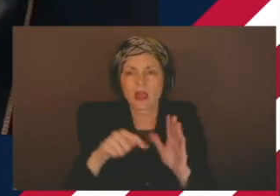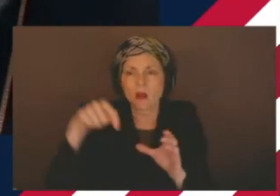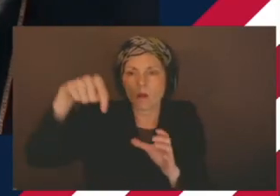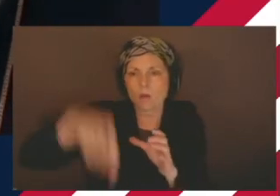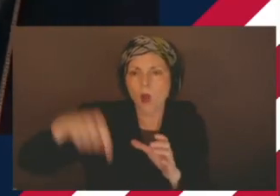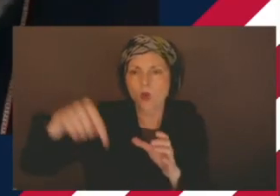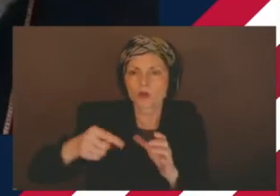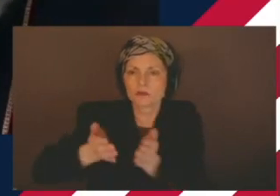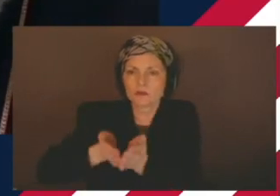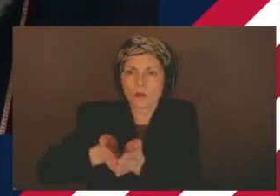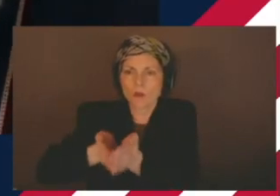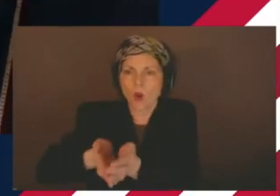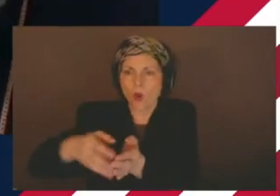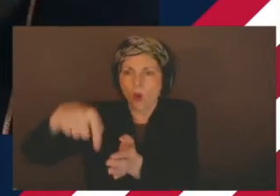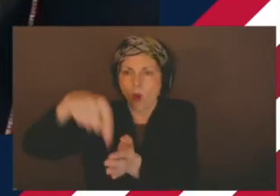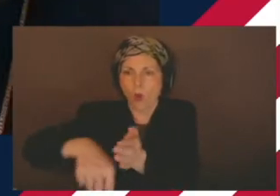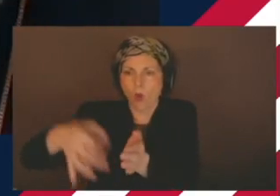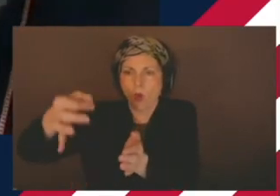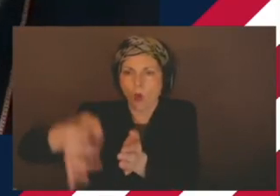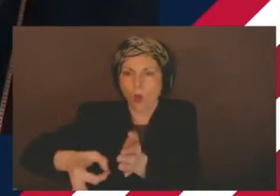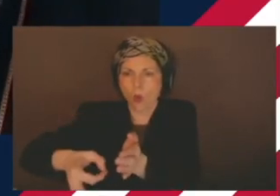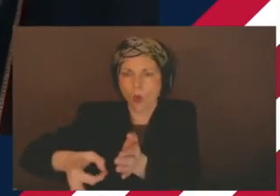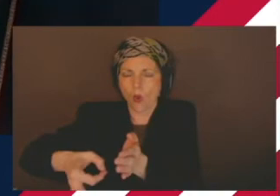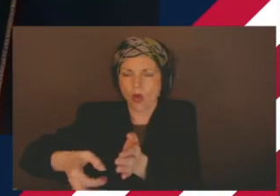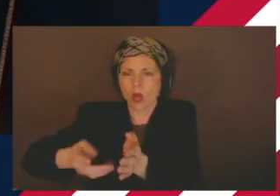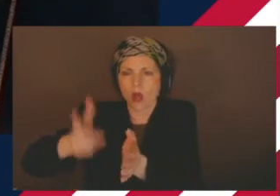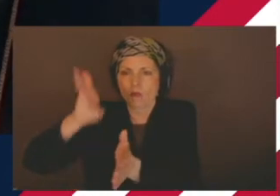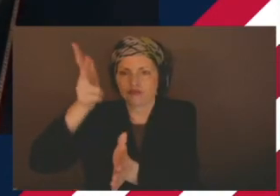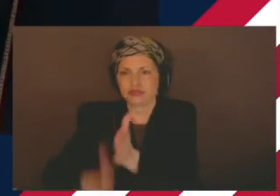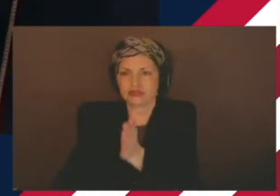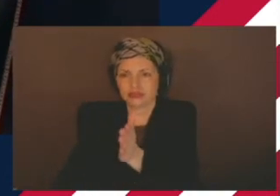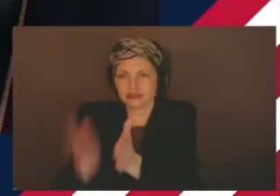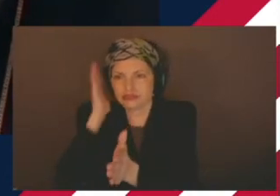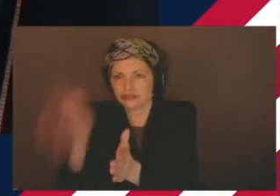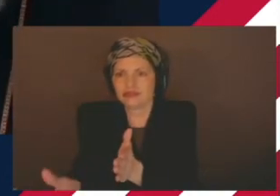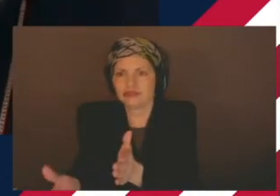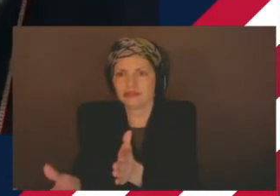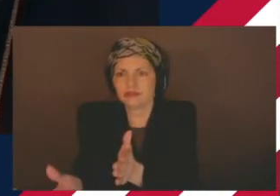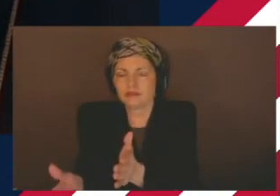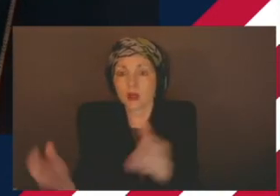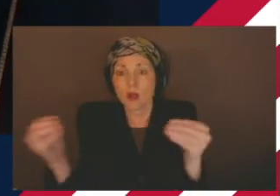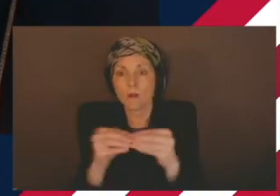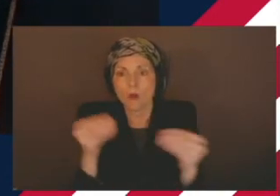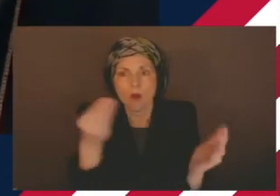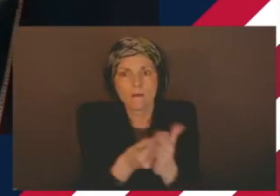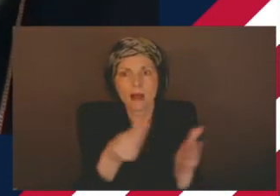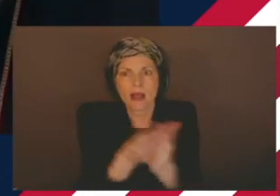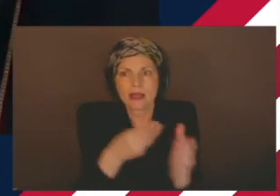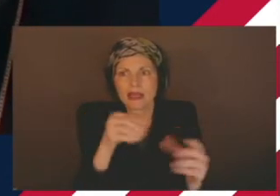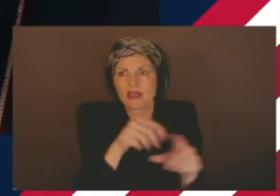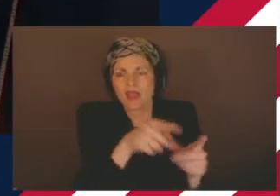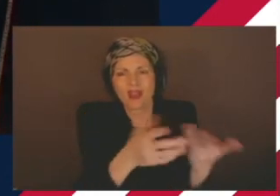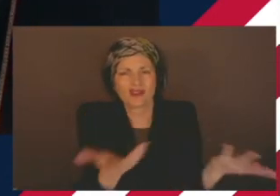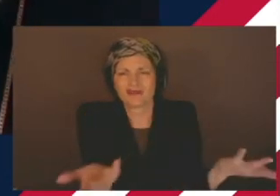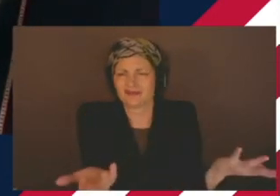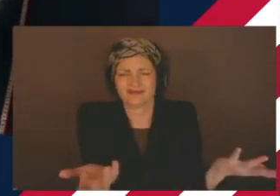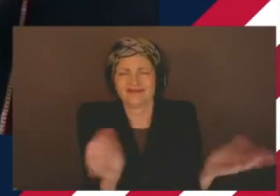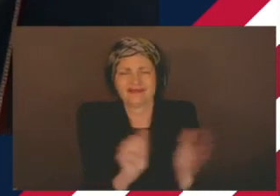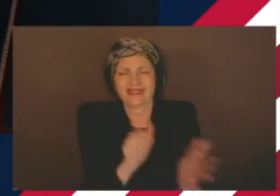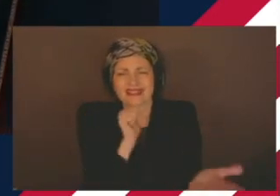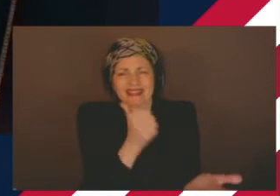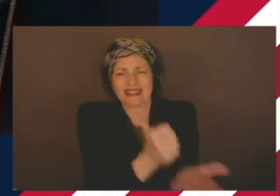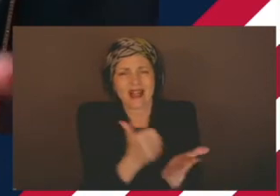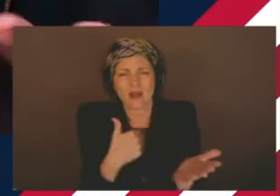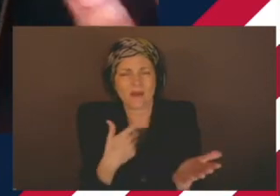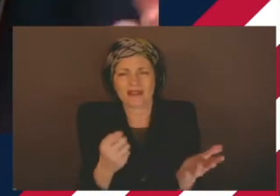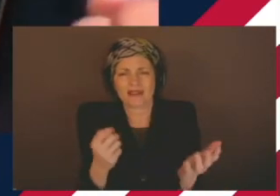in the boats, ecological devastation puts holes in the boat, putting more money in water we do in infrastructure and education, healthcare puts holes